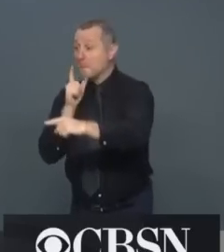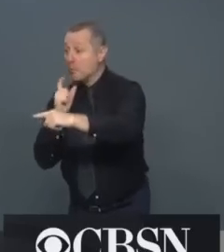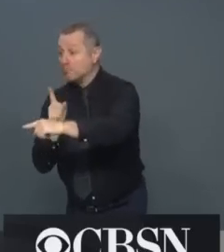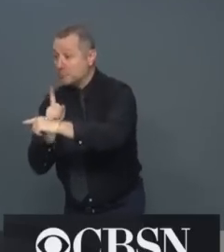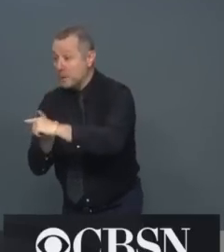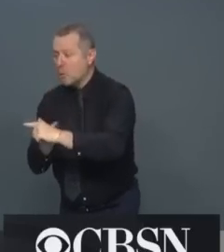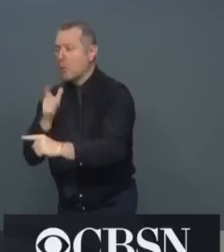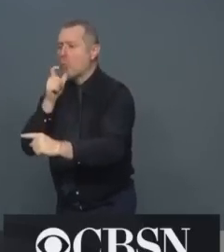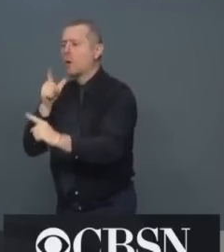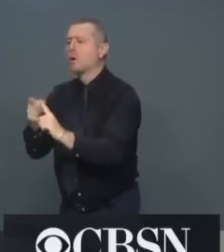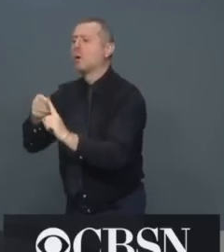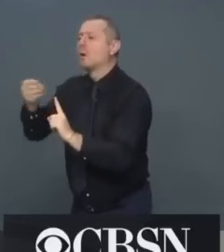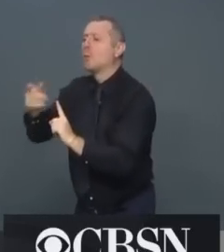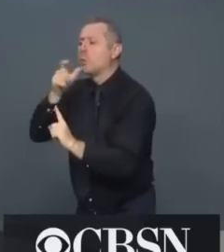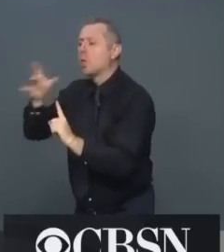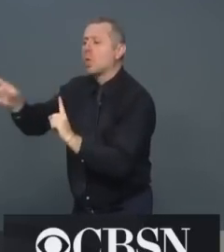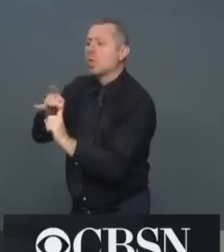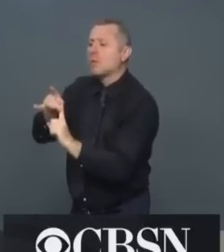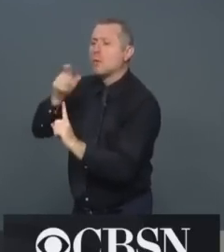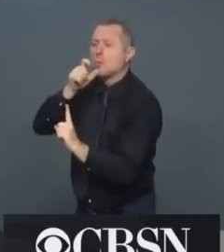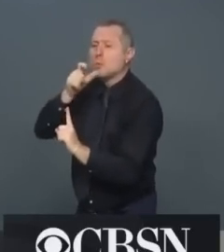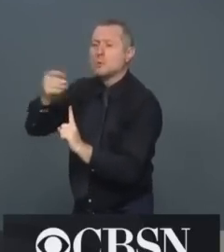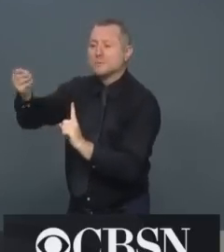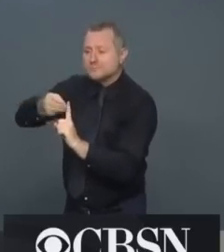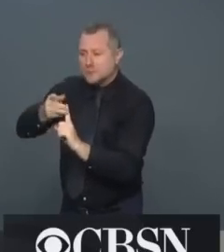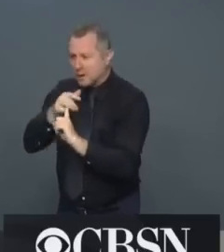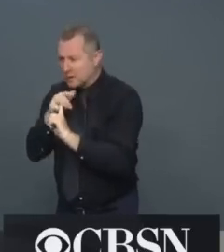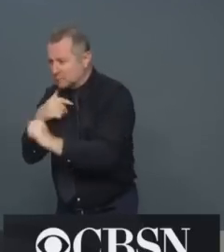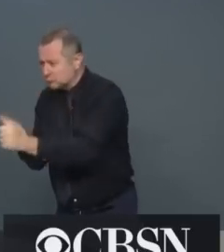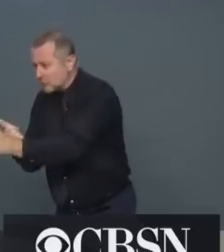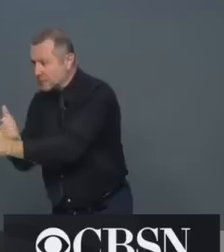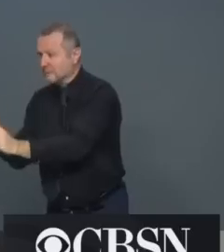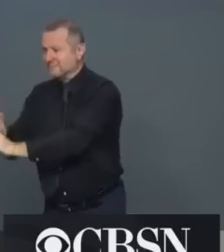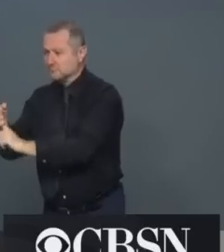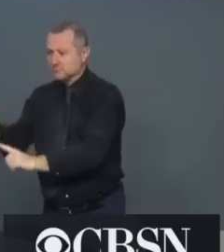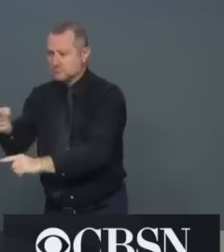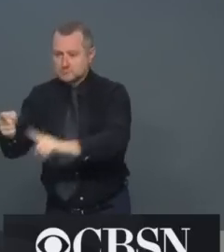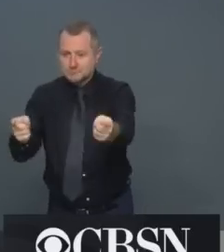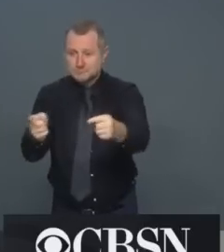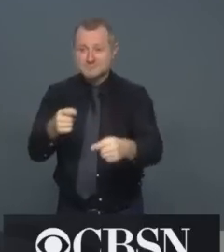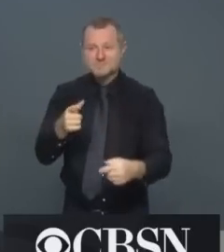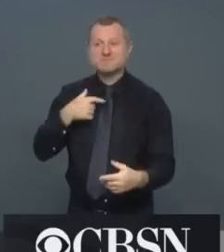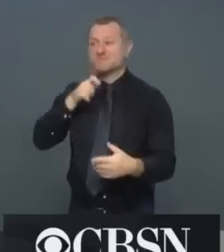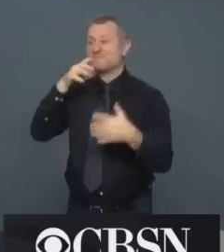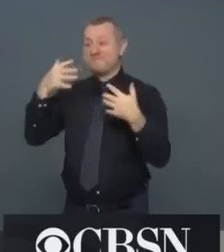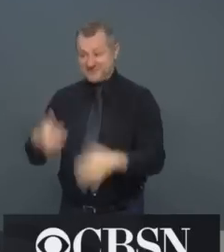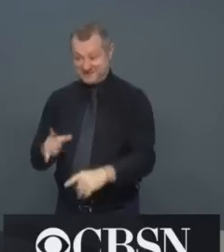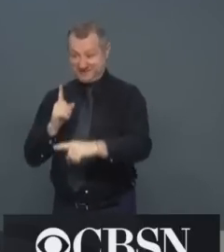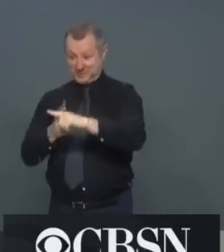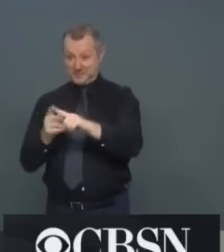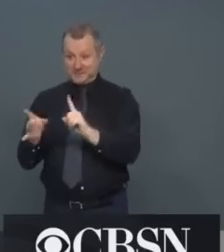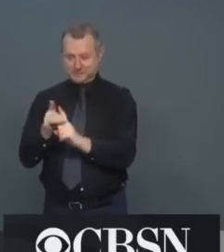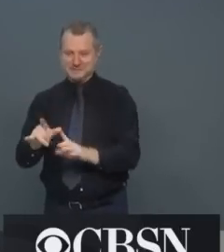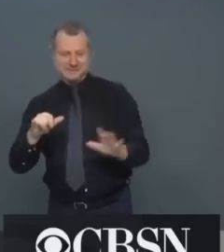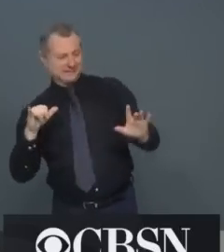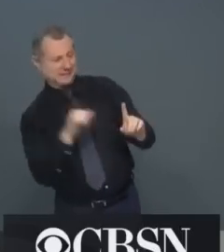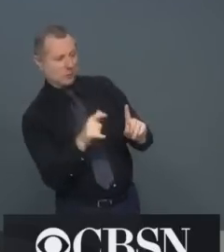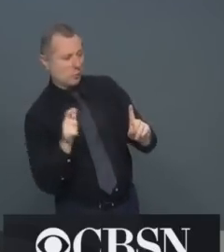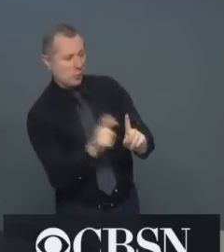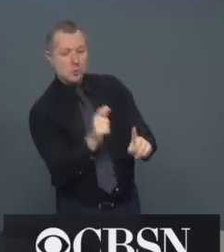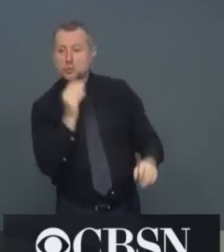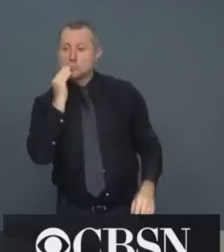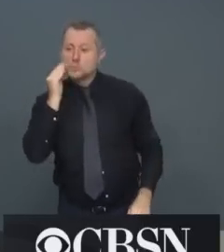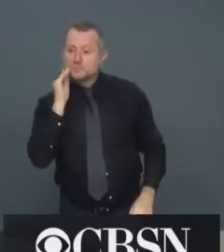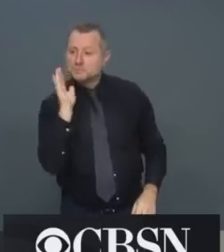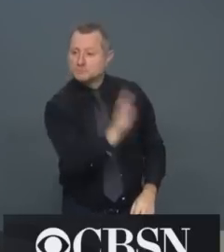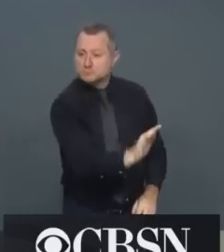individuals, make sure they're tested as well. And the individual who is positive obviously needs to be quarantined until the period of time